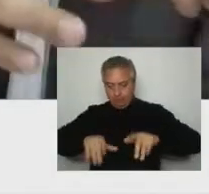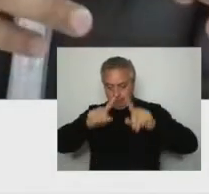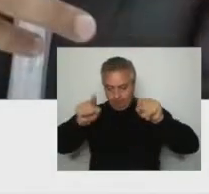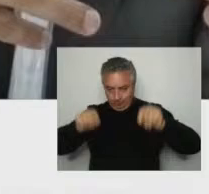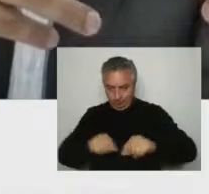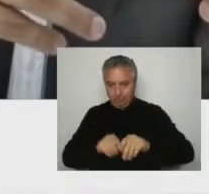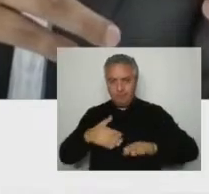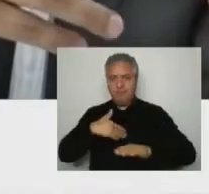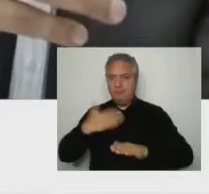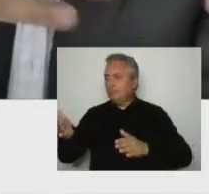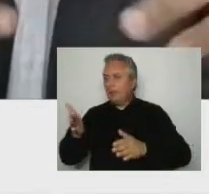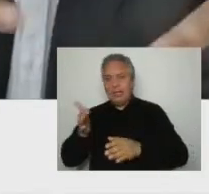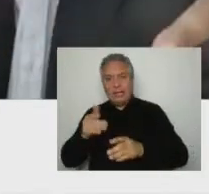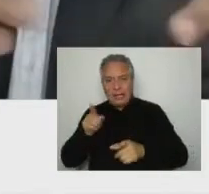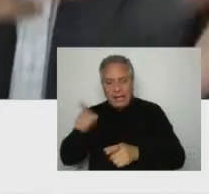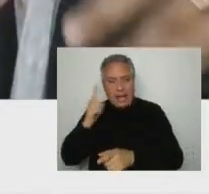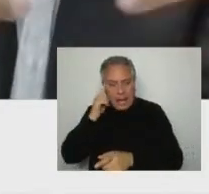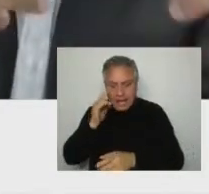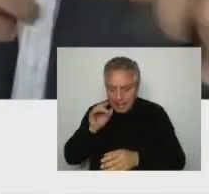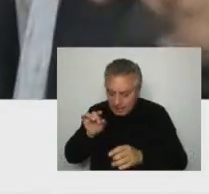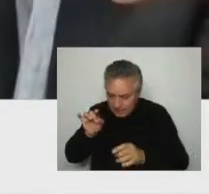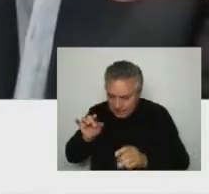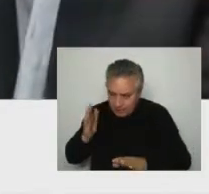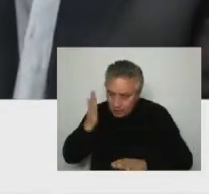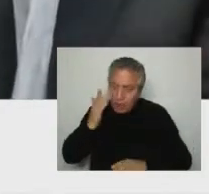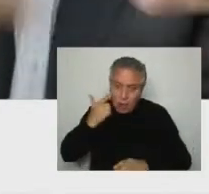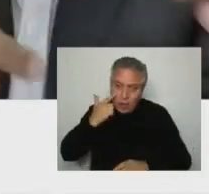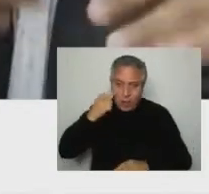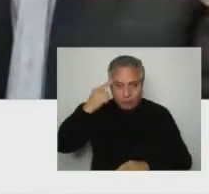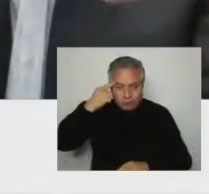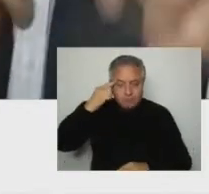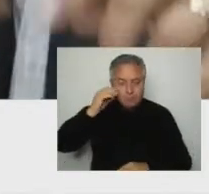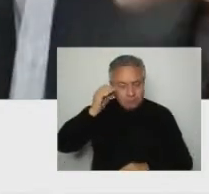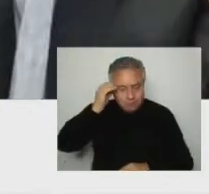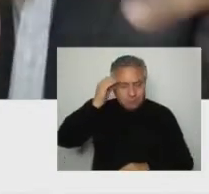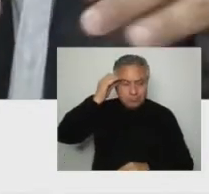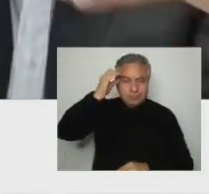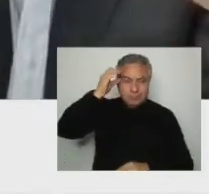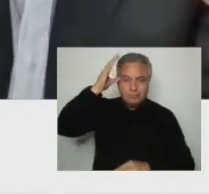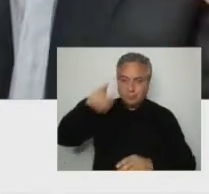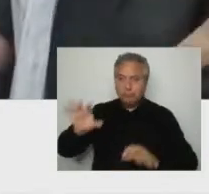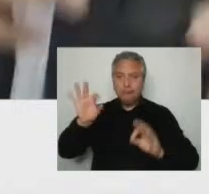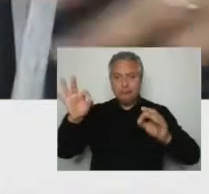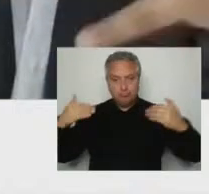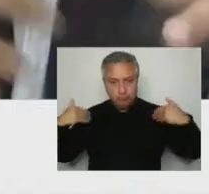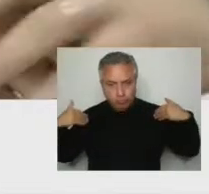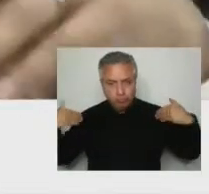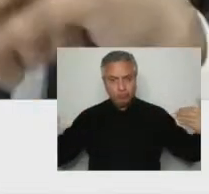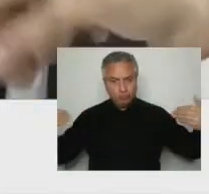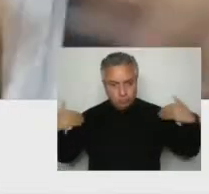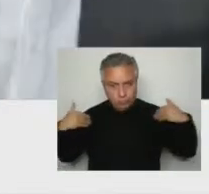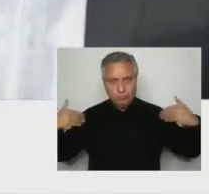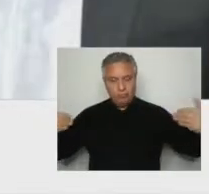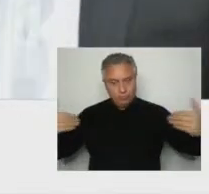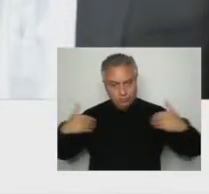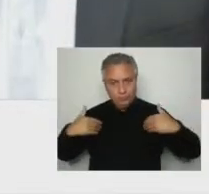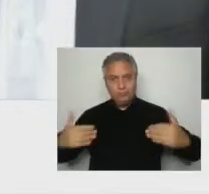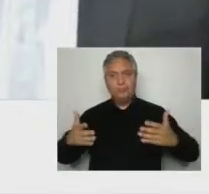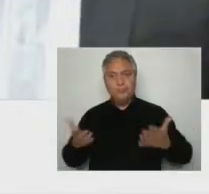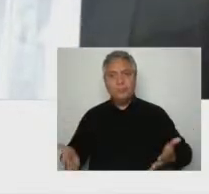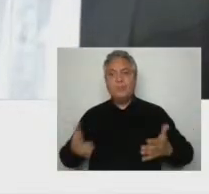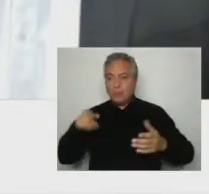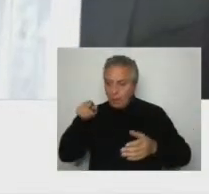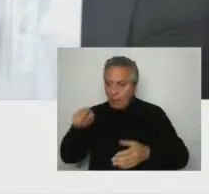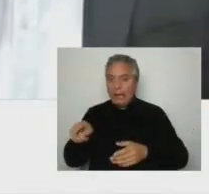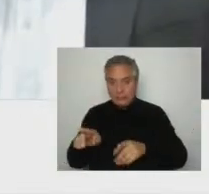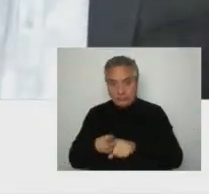where we provide different technical workshops to those who are affiliated in the system. There are also these clubs